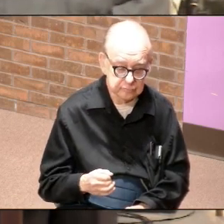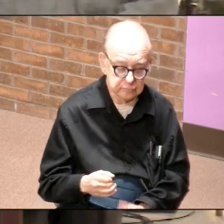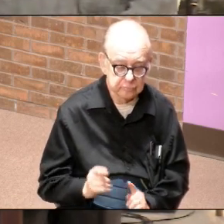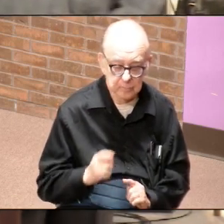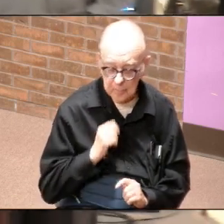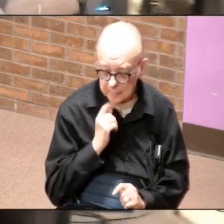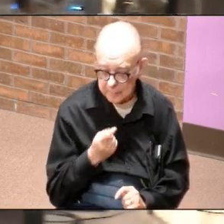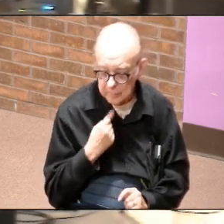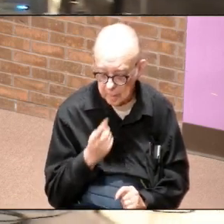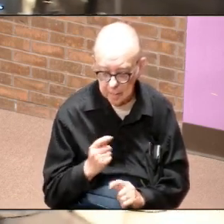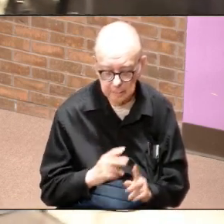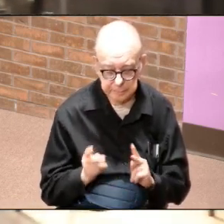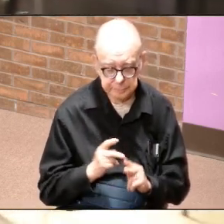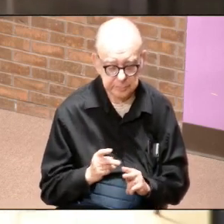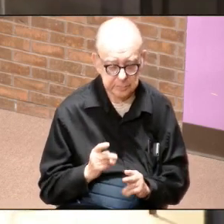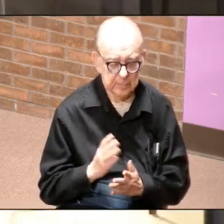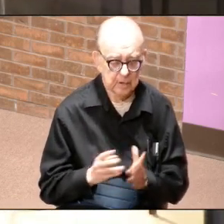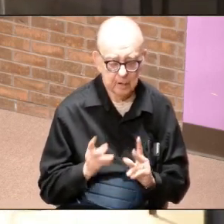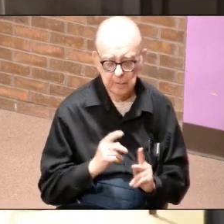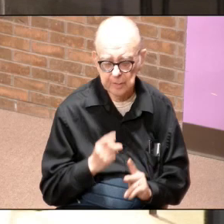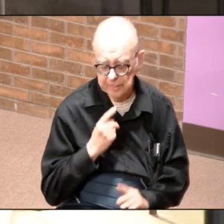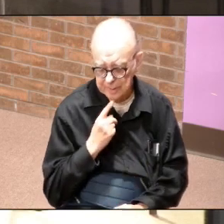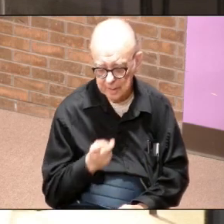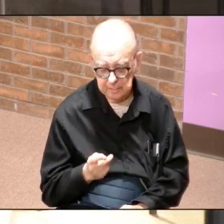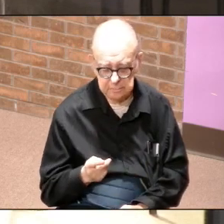people. Some people say, you know,